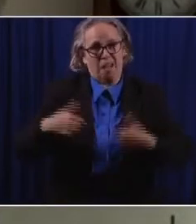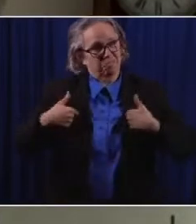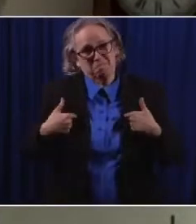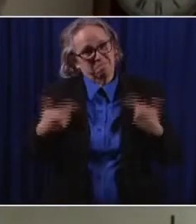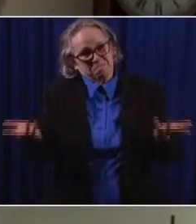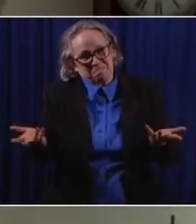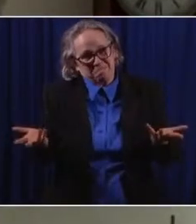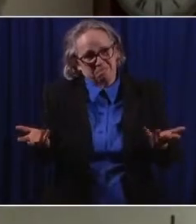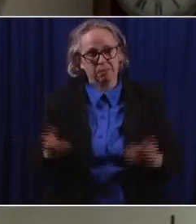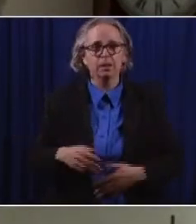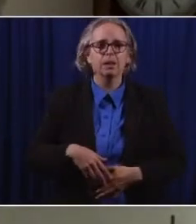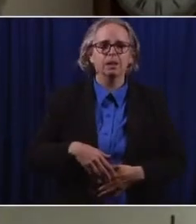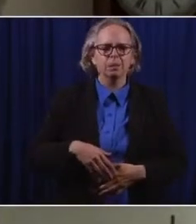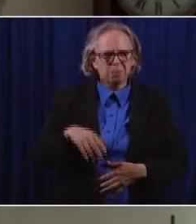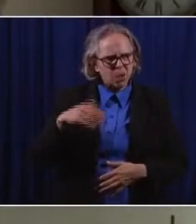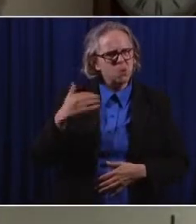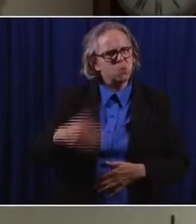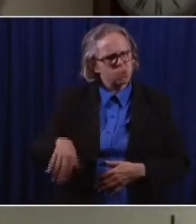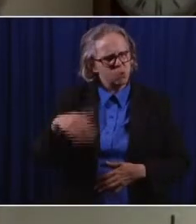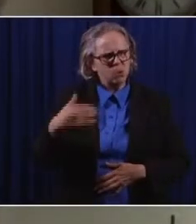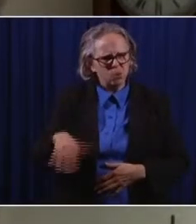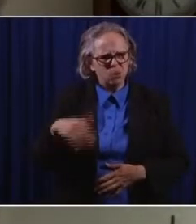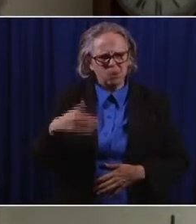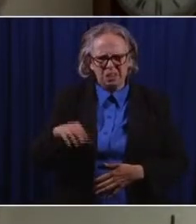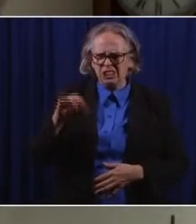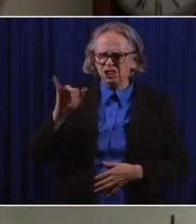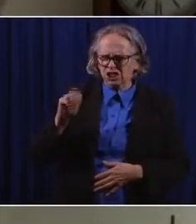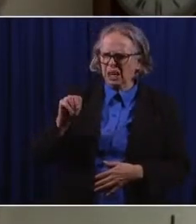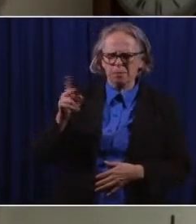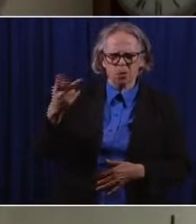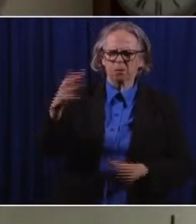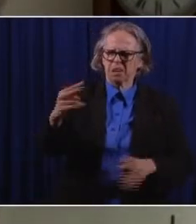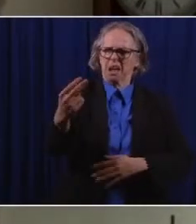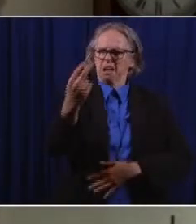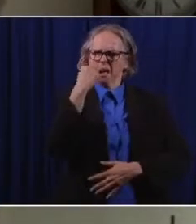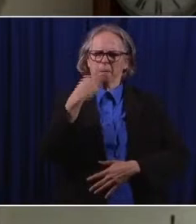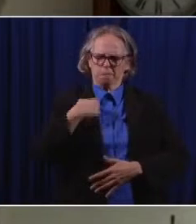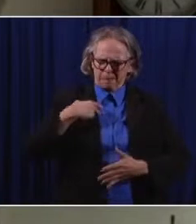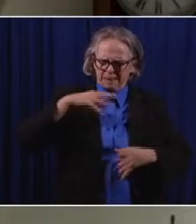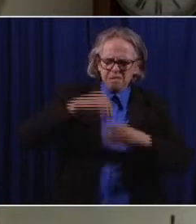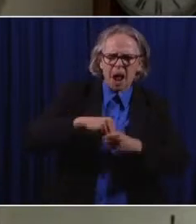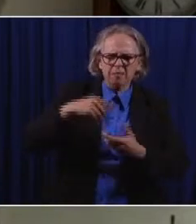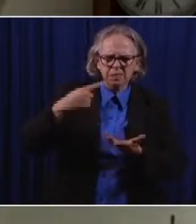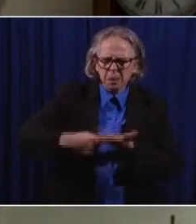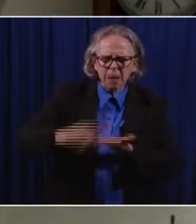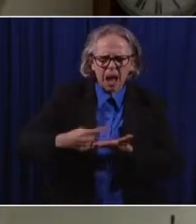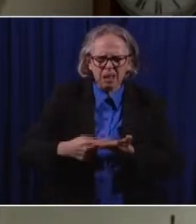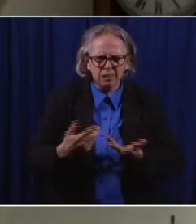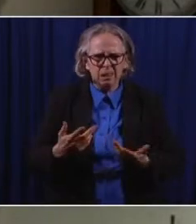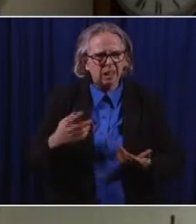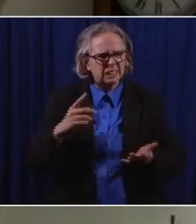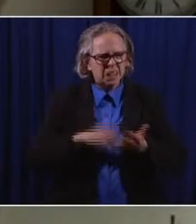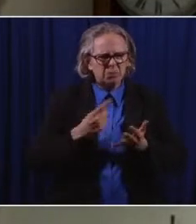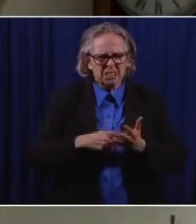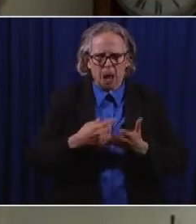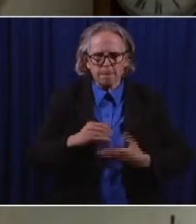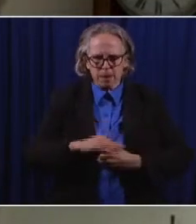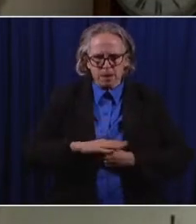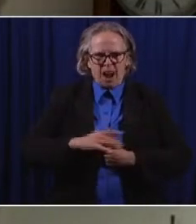as you've watched some of the debates I've been in, and frankly, sometimes, in the battle you get overheated.